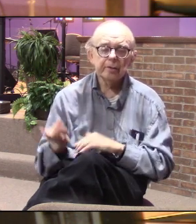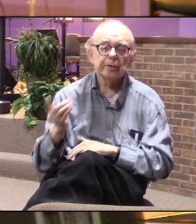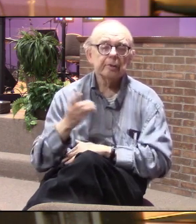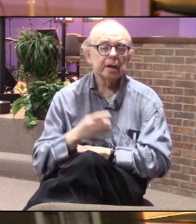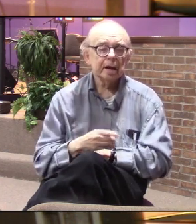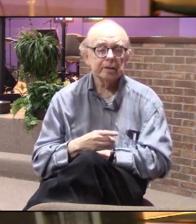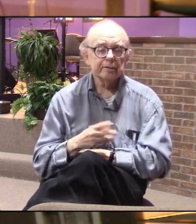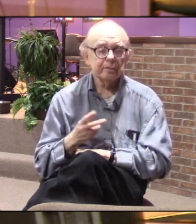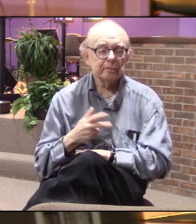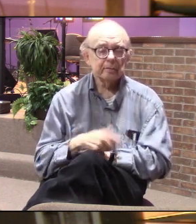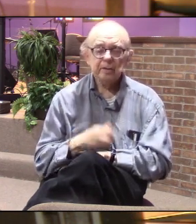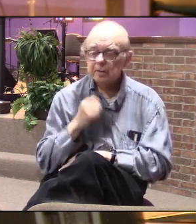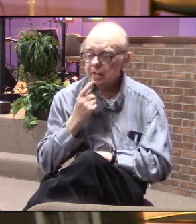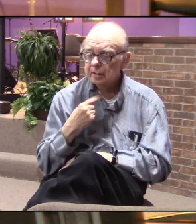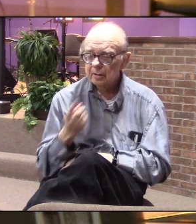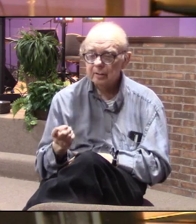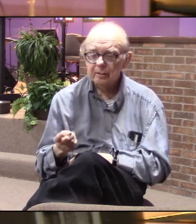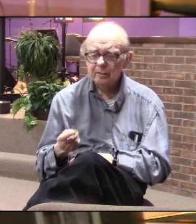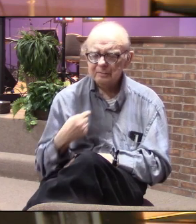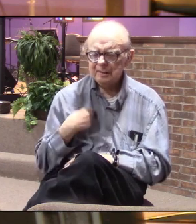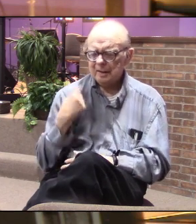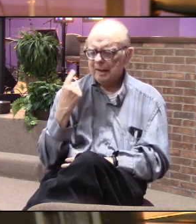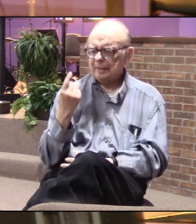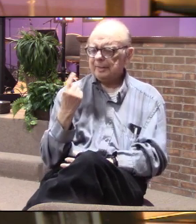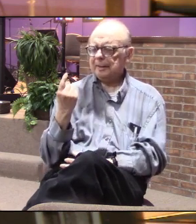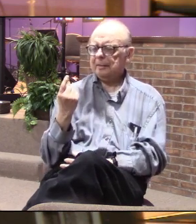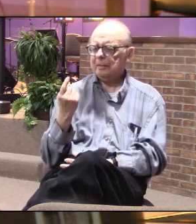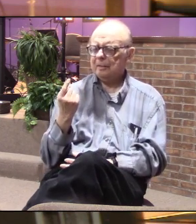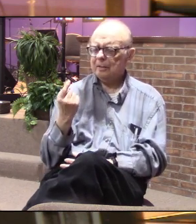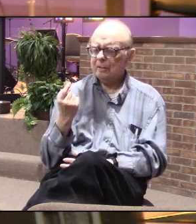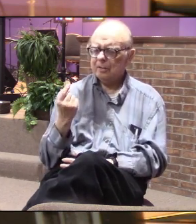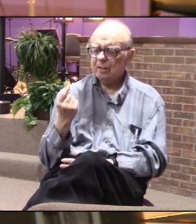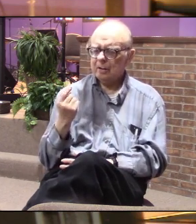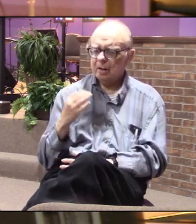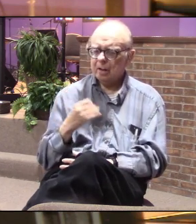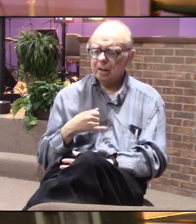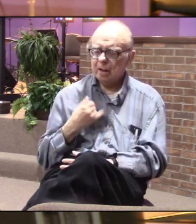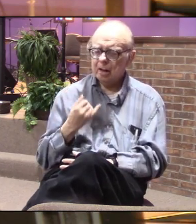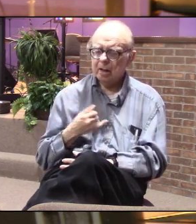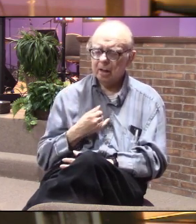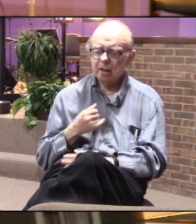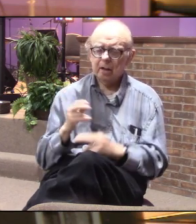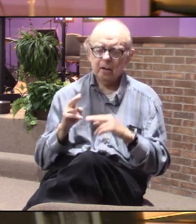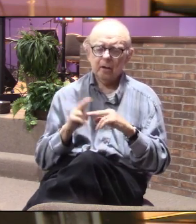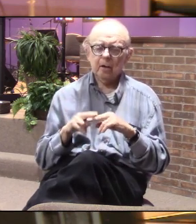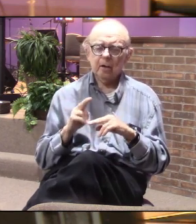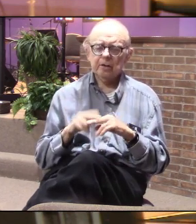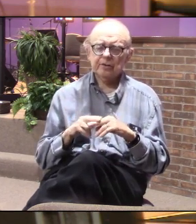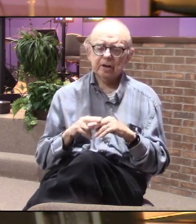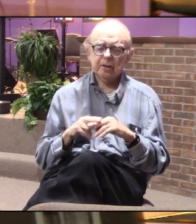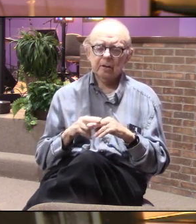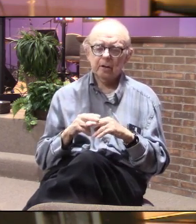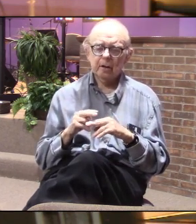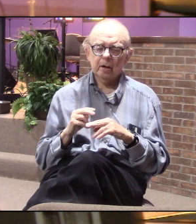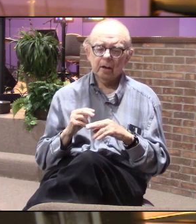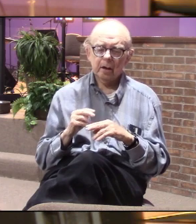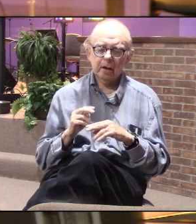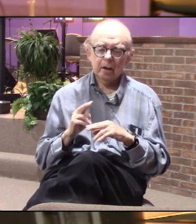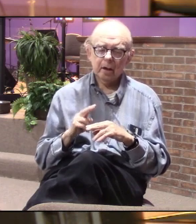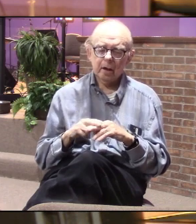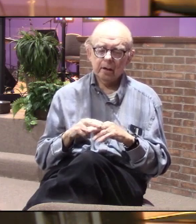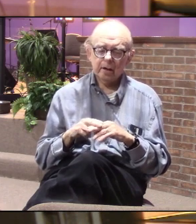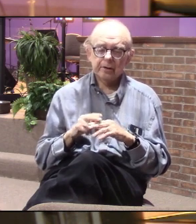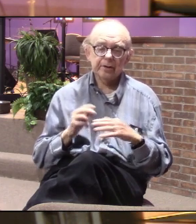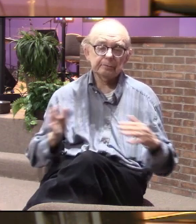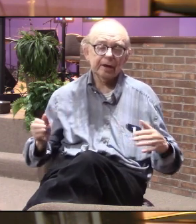days. But I kind of think that Jonah is sitting in this whale, in